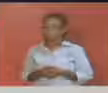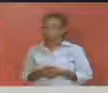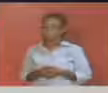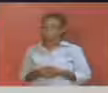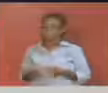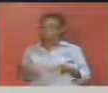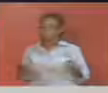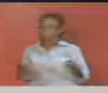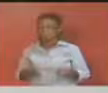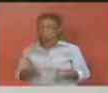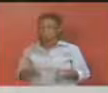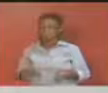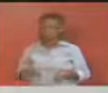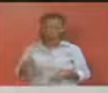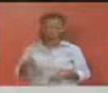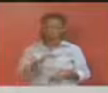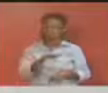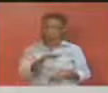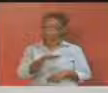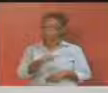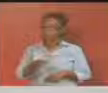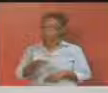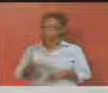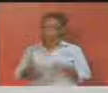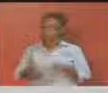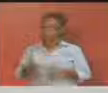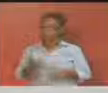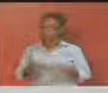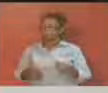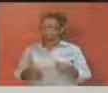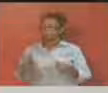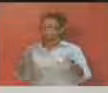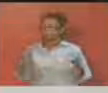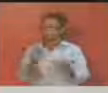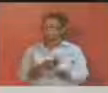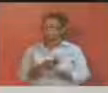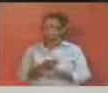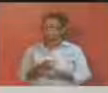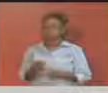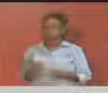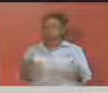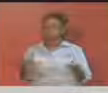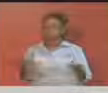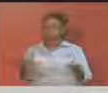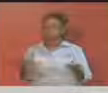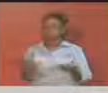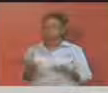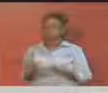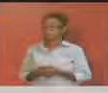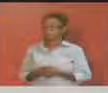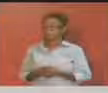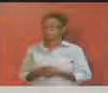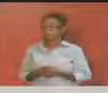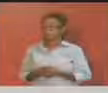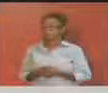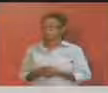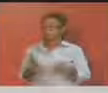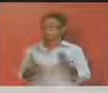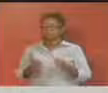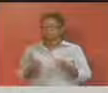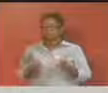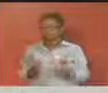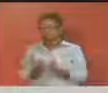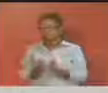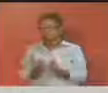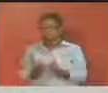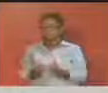versus a continent with 300 and 400 million persons with one adverse event. They could absorb